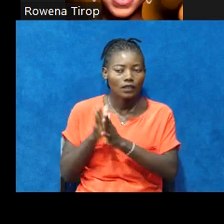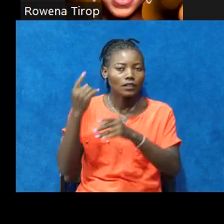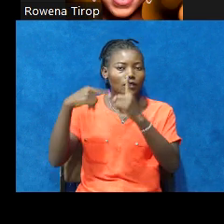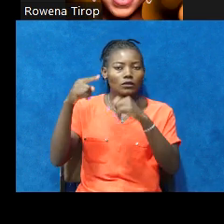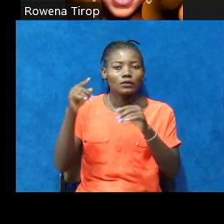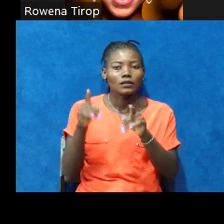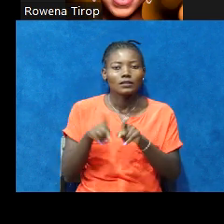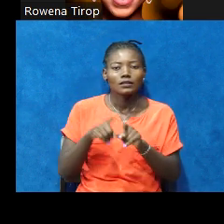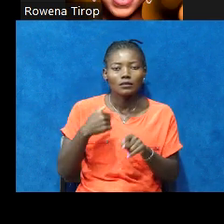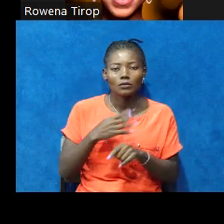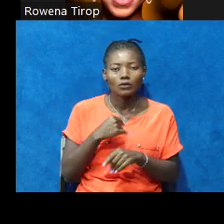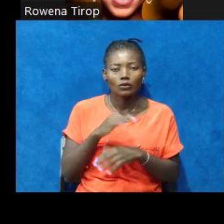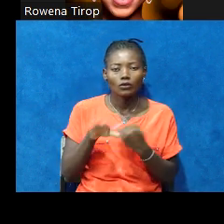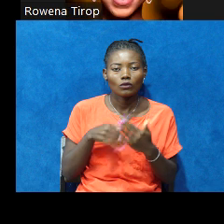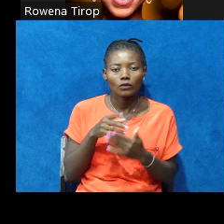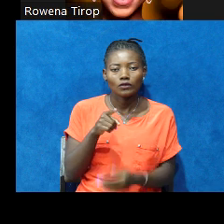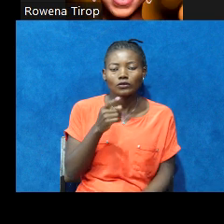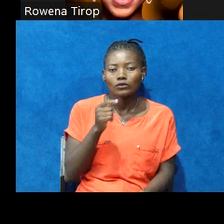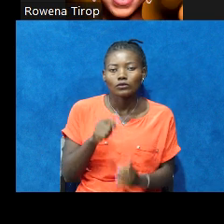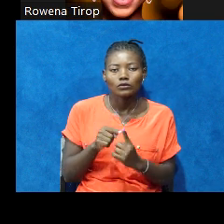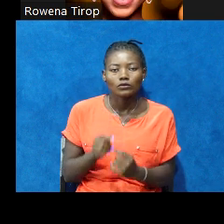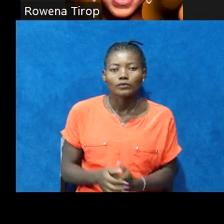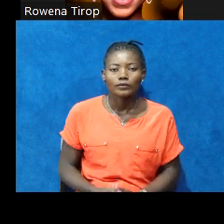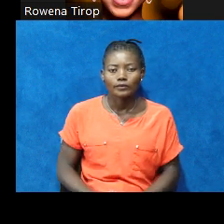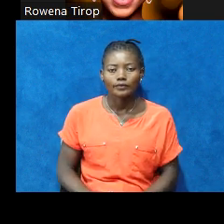all want you to. Thank you.